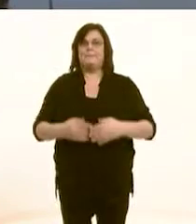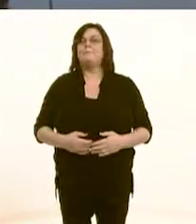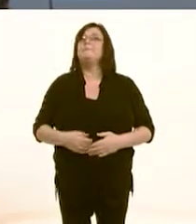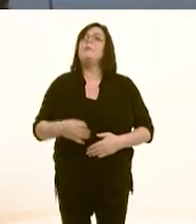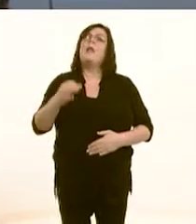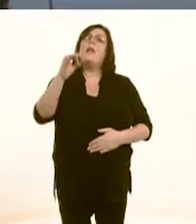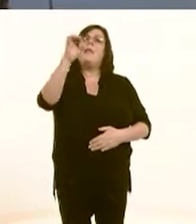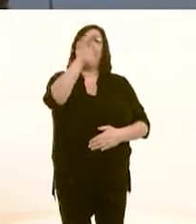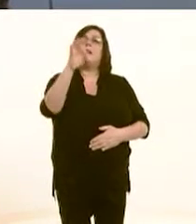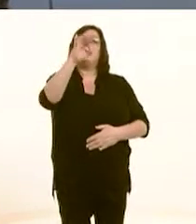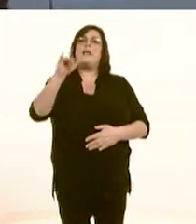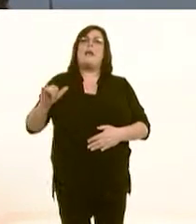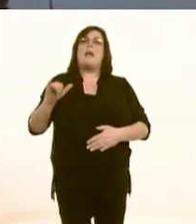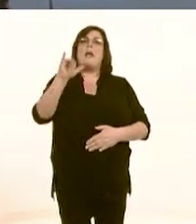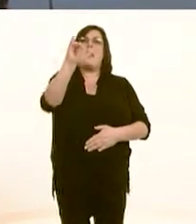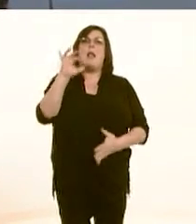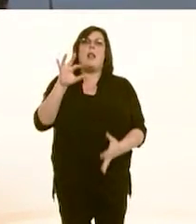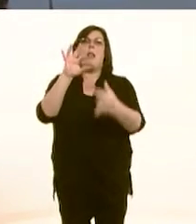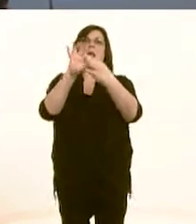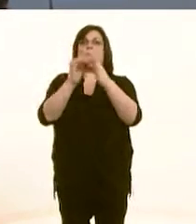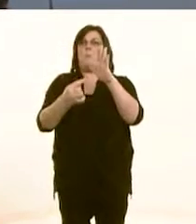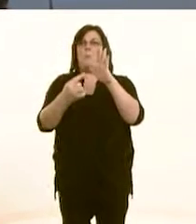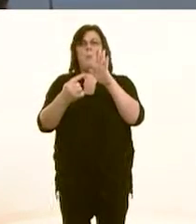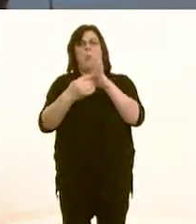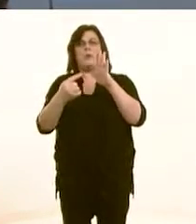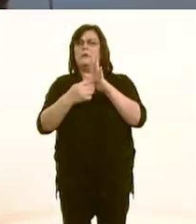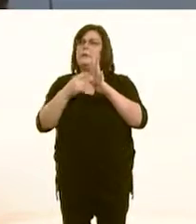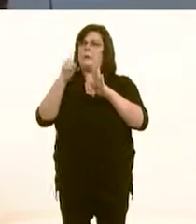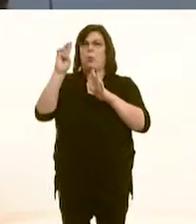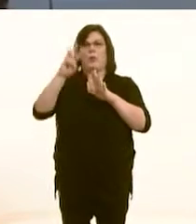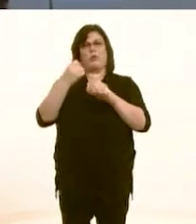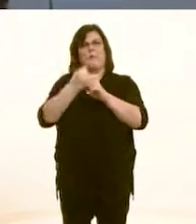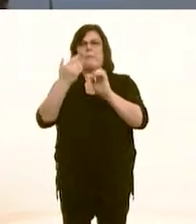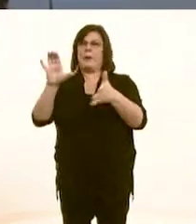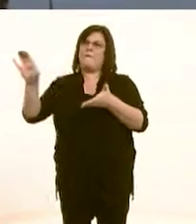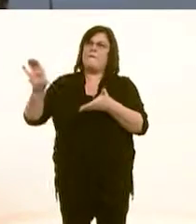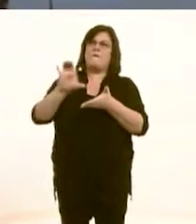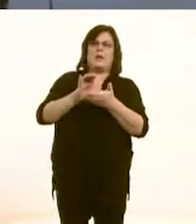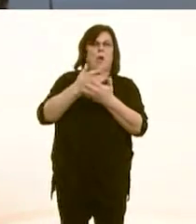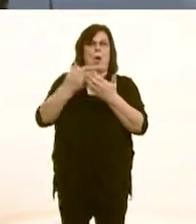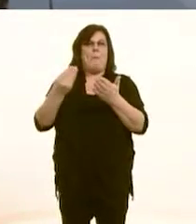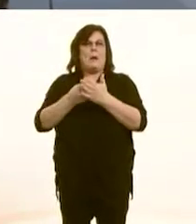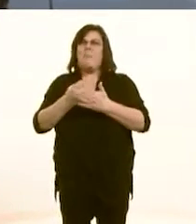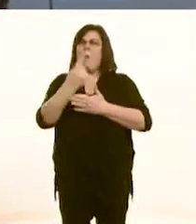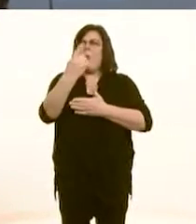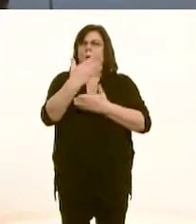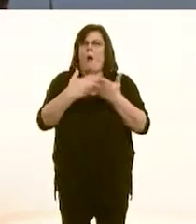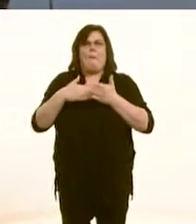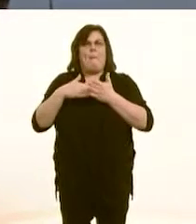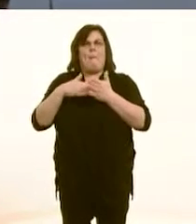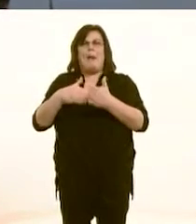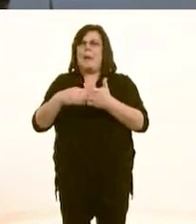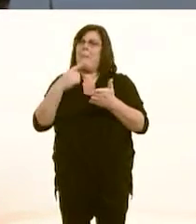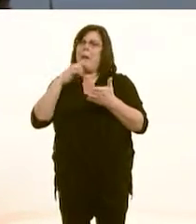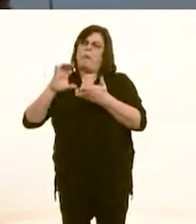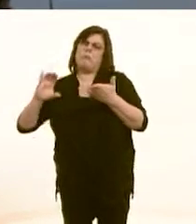Link is an important investment that the Welsh Government have made over many years. Considerable sums of money, about £1.5 million a year, is put into